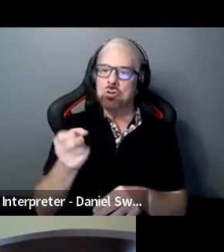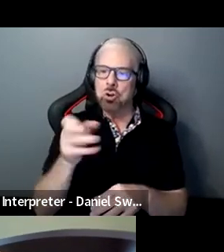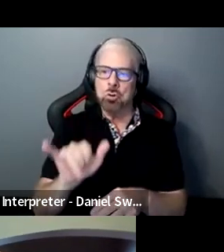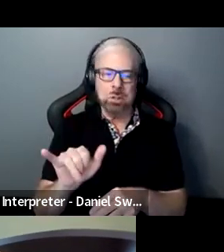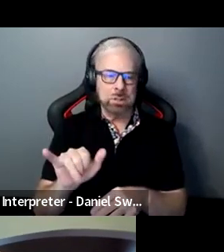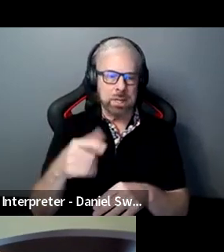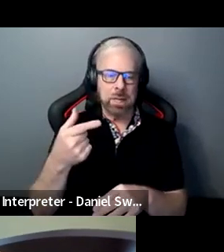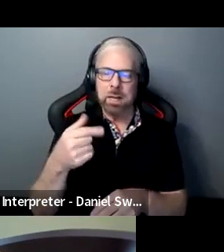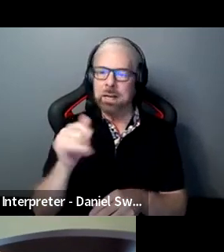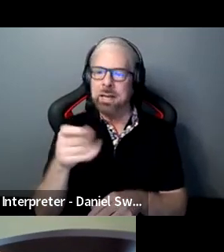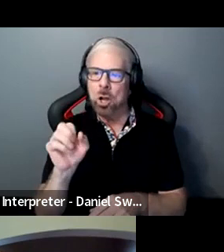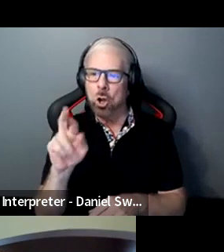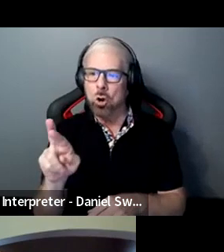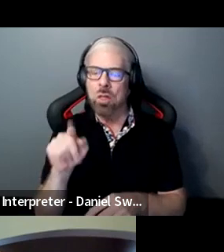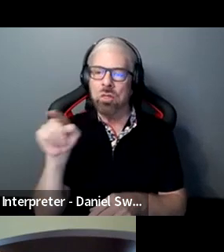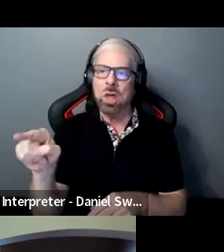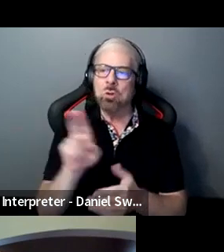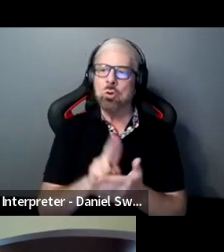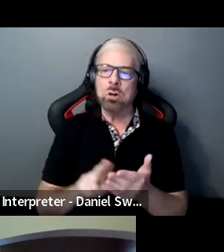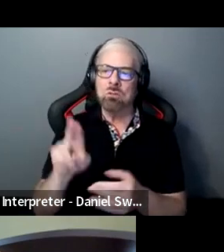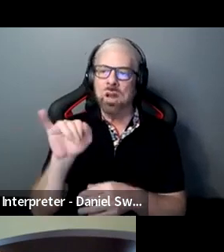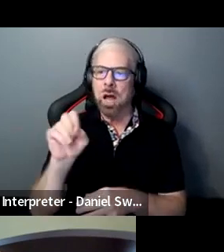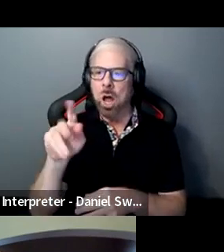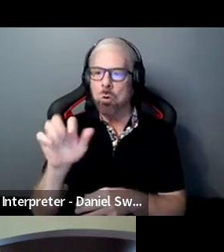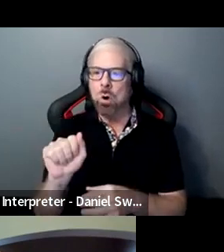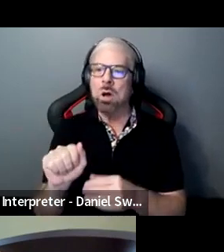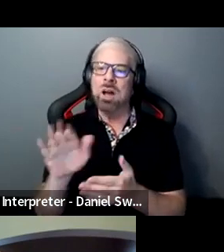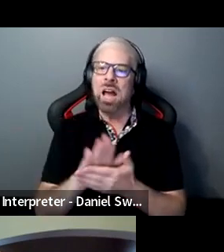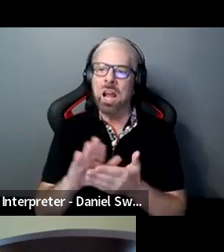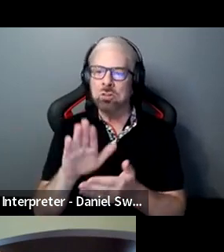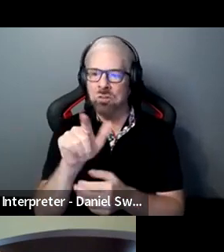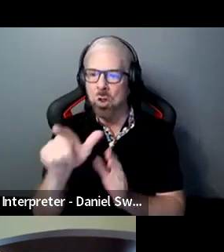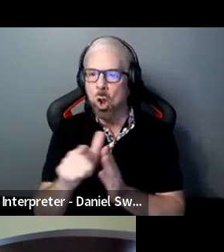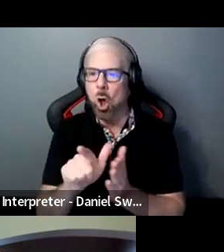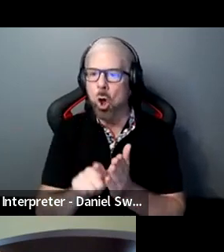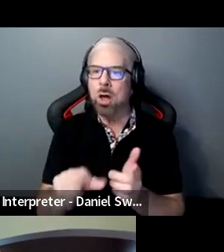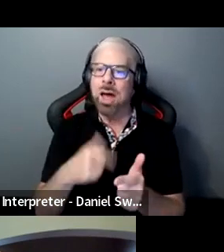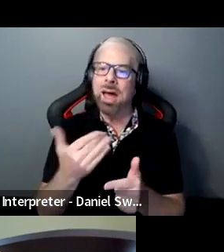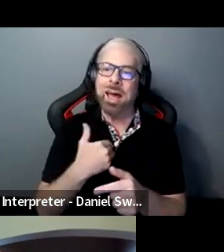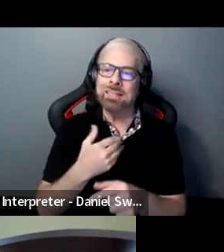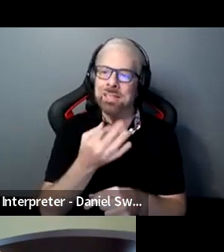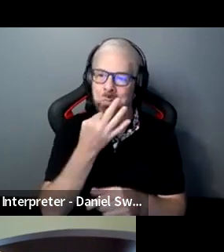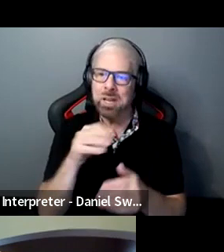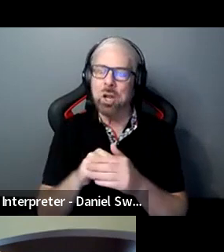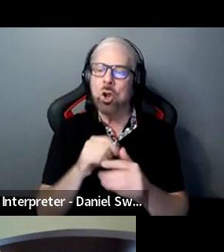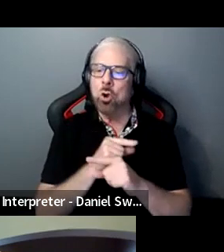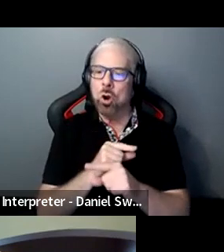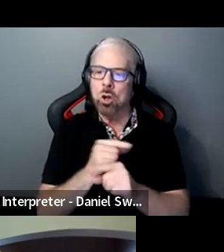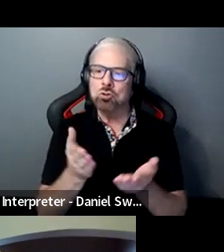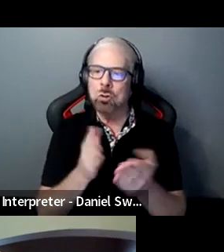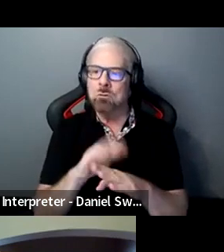University of Iowa College of Law, and has expertise in the guardianship, served on the Supreme